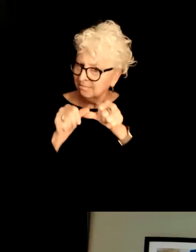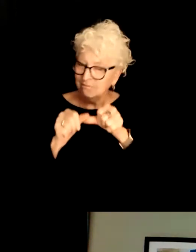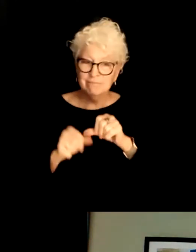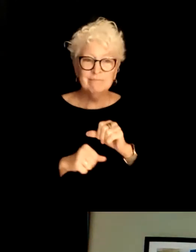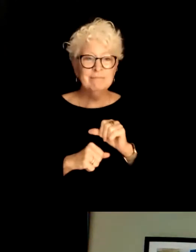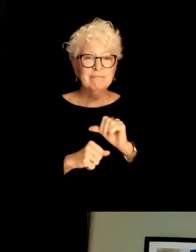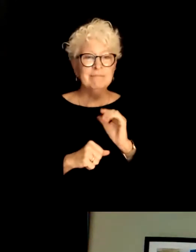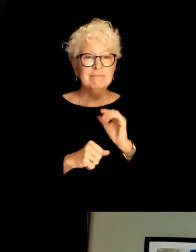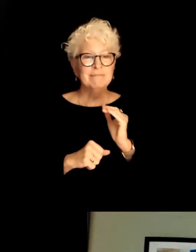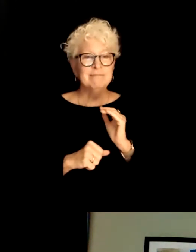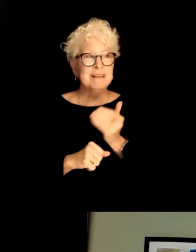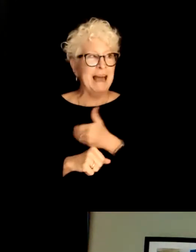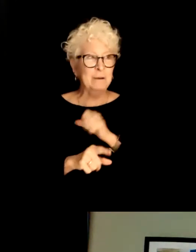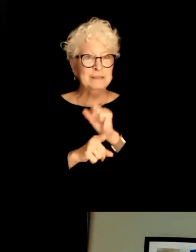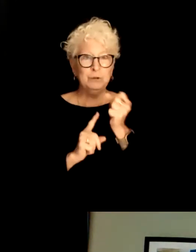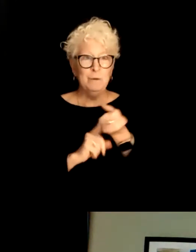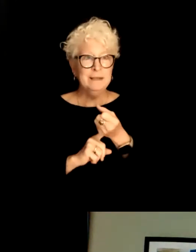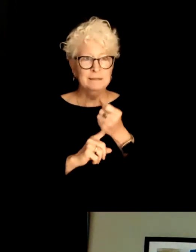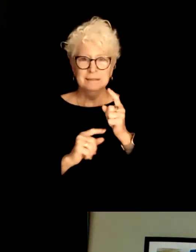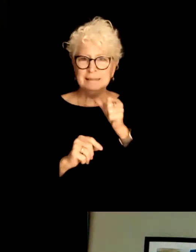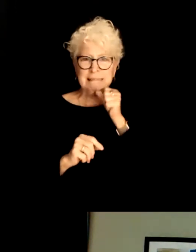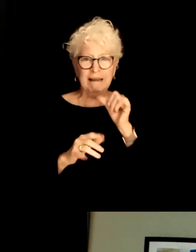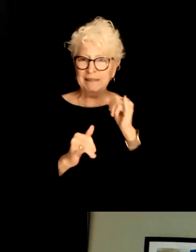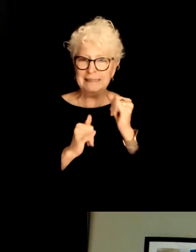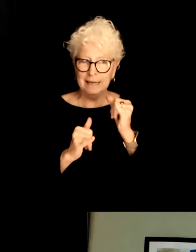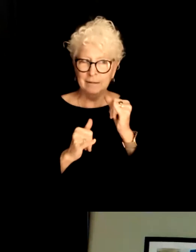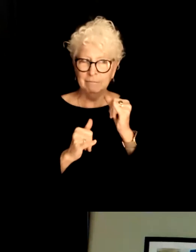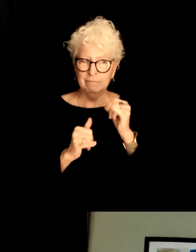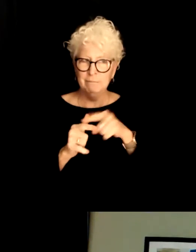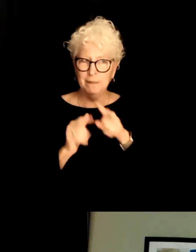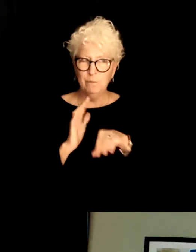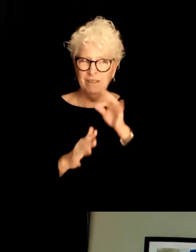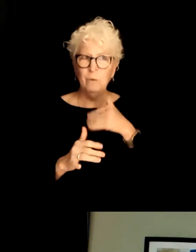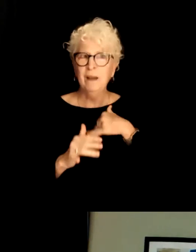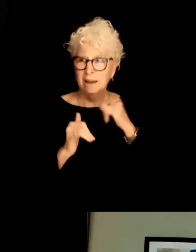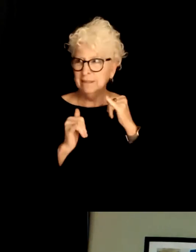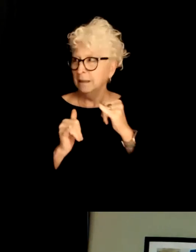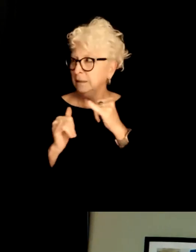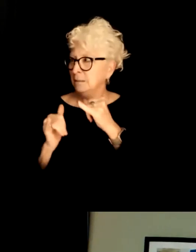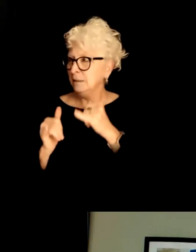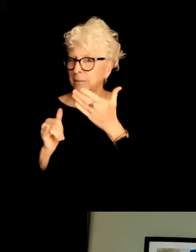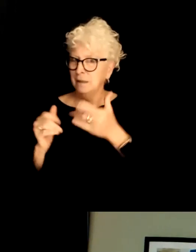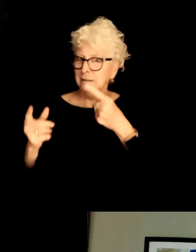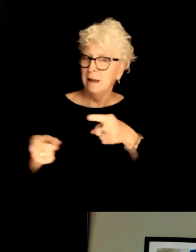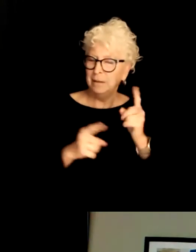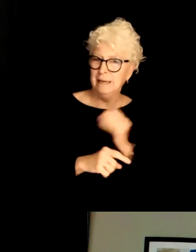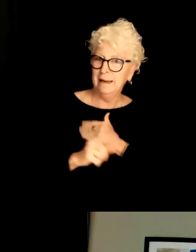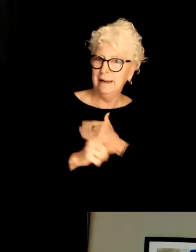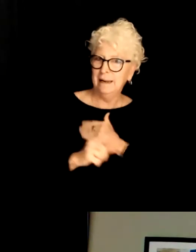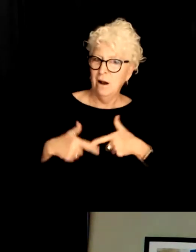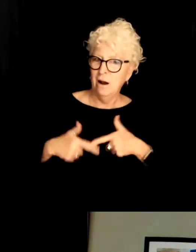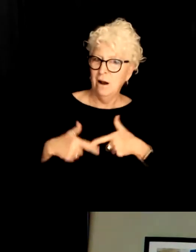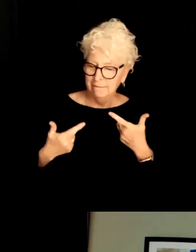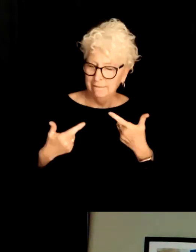it's turning out maybe not as separate as it initially appeared, I think I understand something